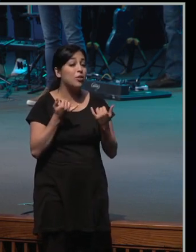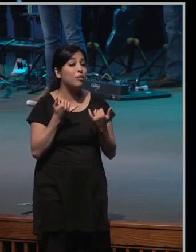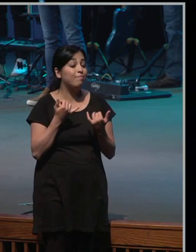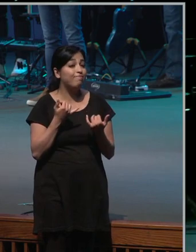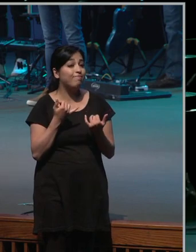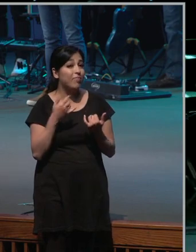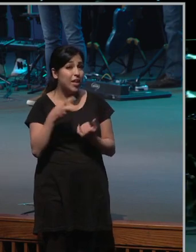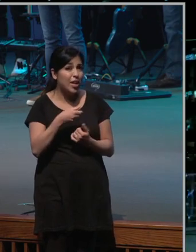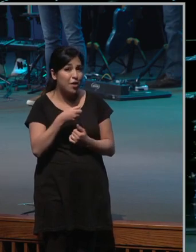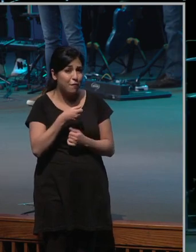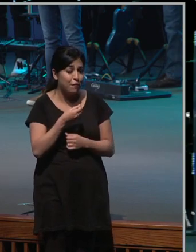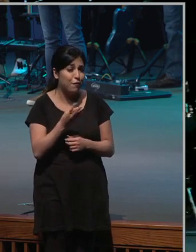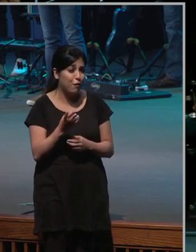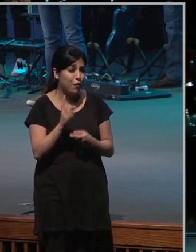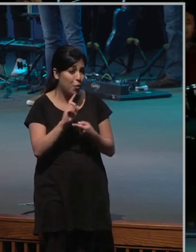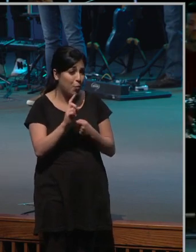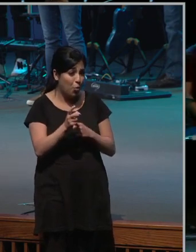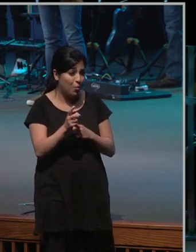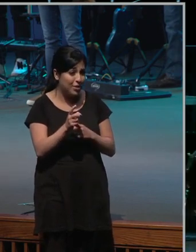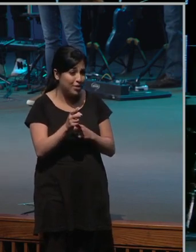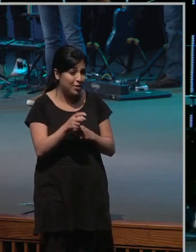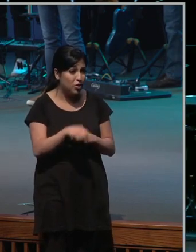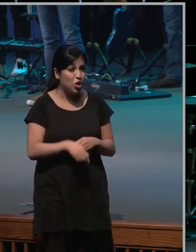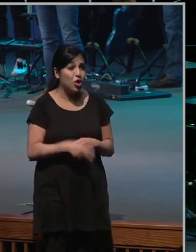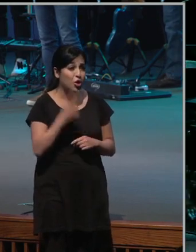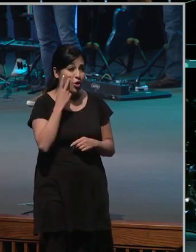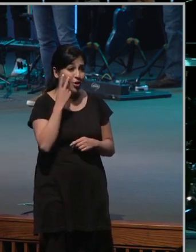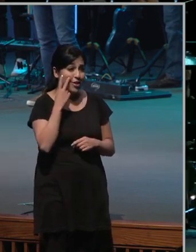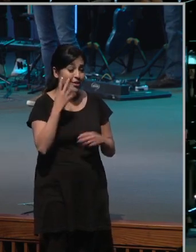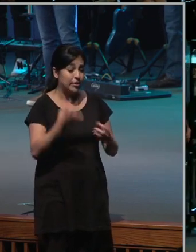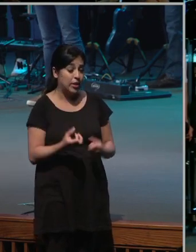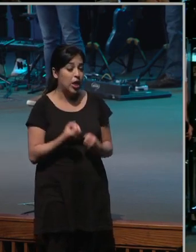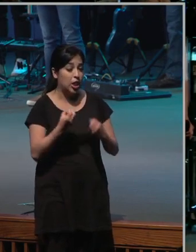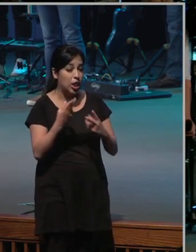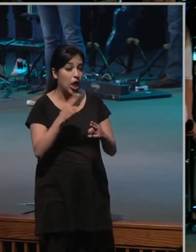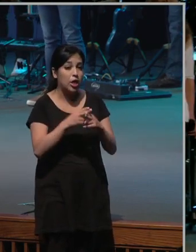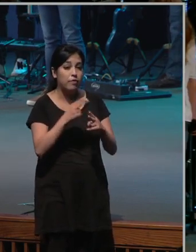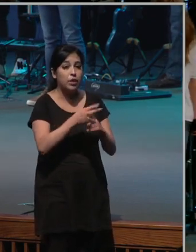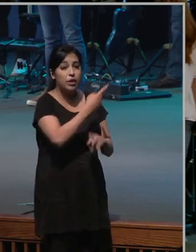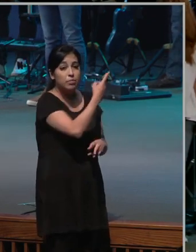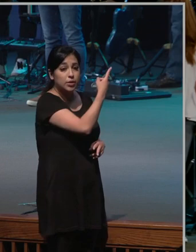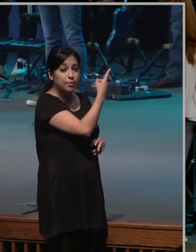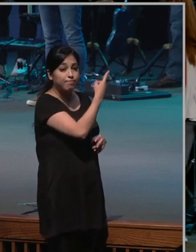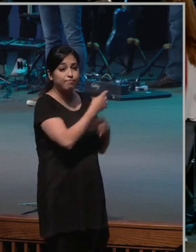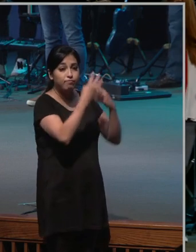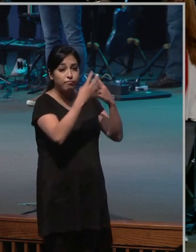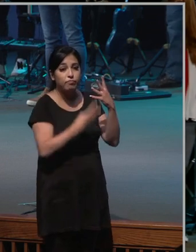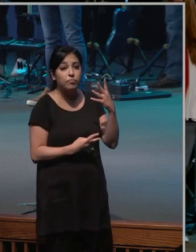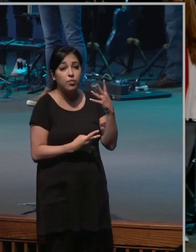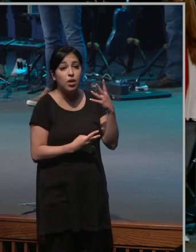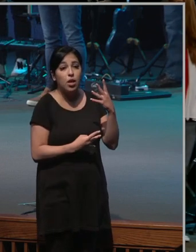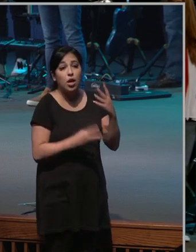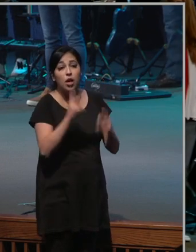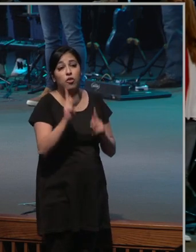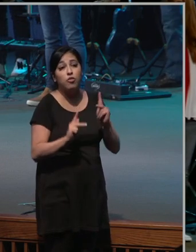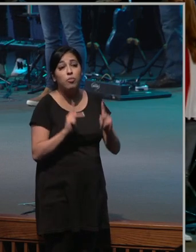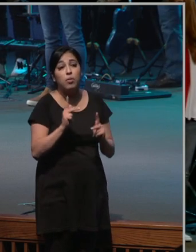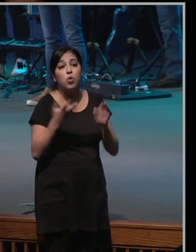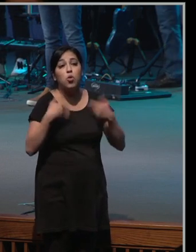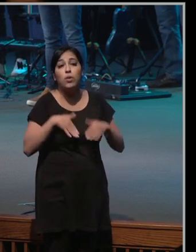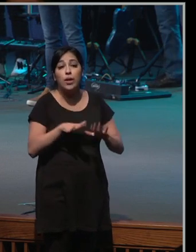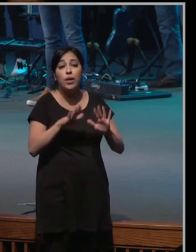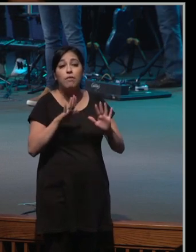few moments, you're about to see over 100 names on the screen of those men and women that paid the ultimate price for our nation's